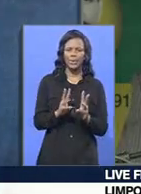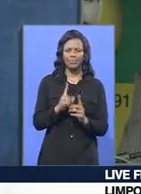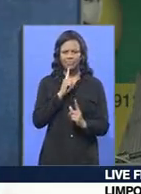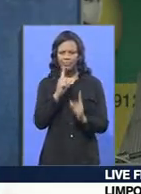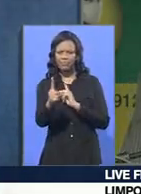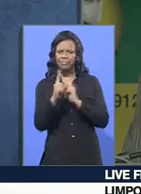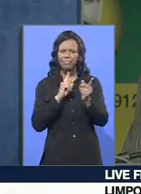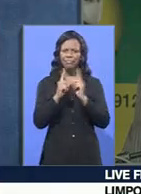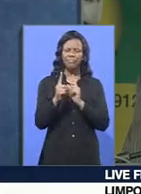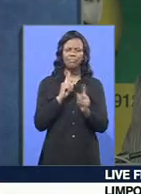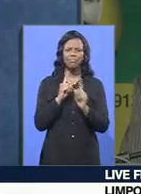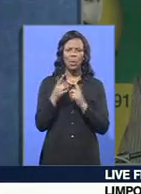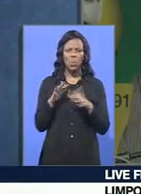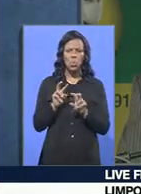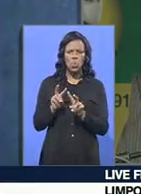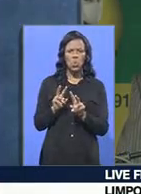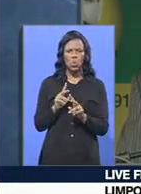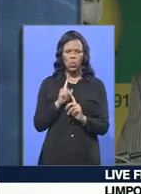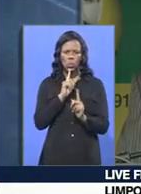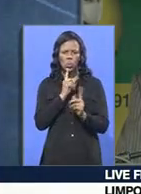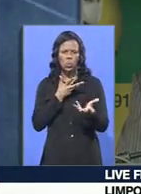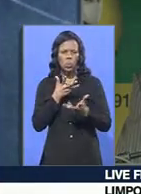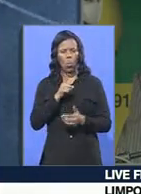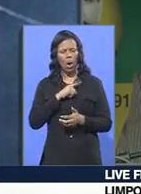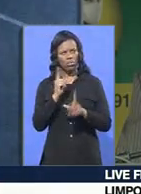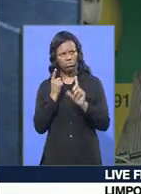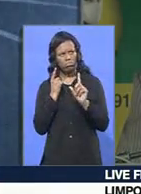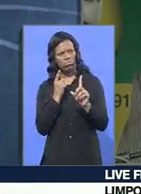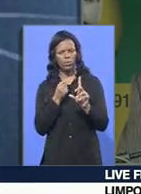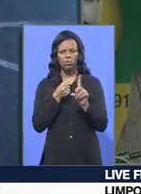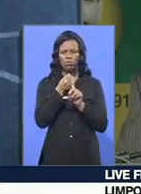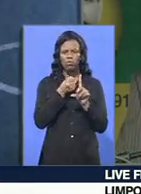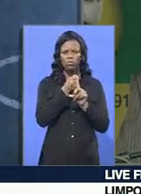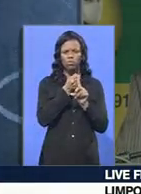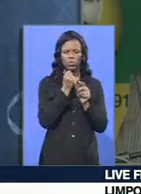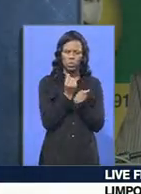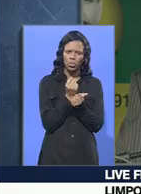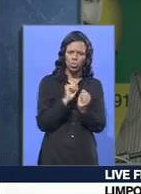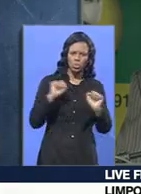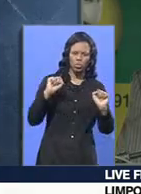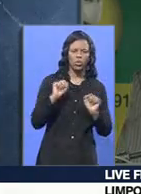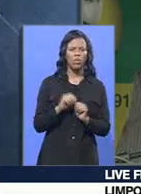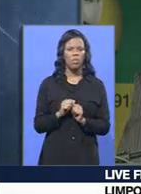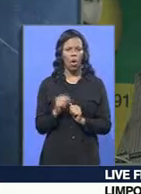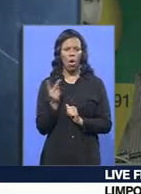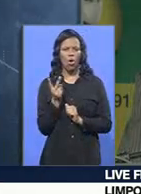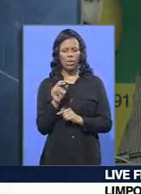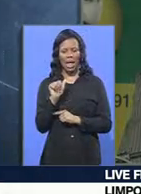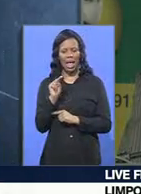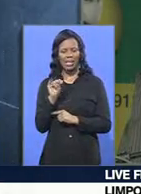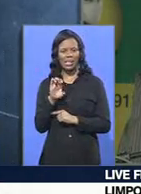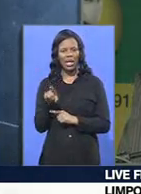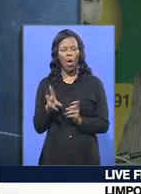the reasoning behind the struggle for liberation and the methods that the ANC